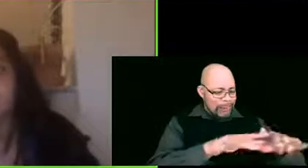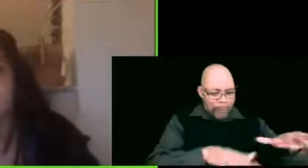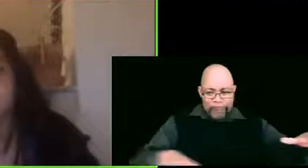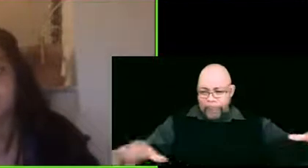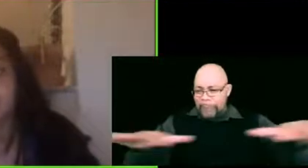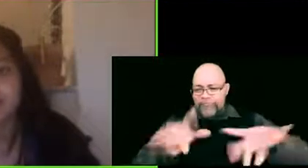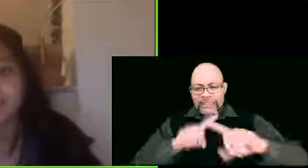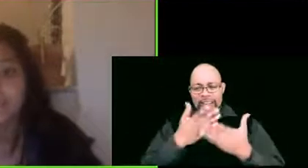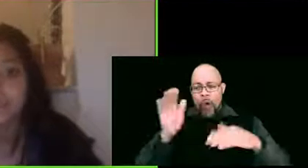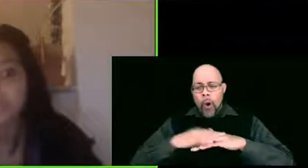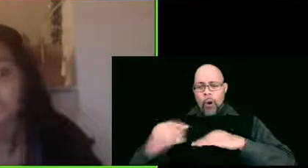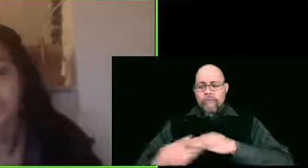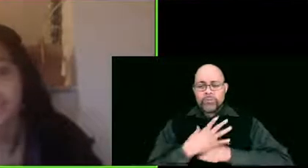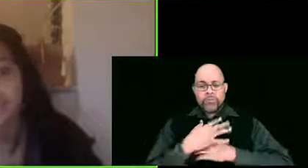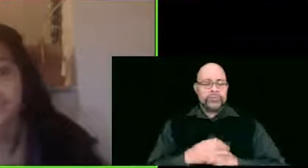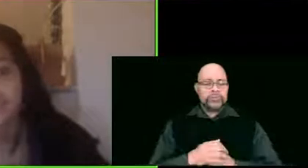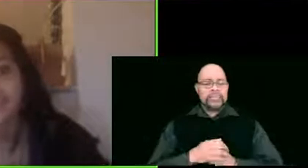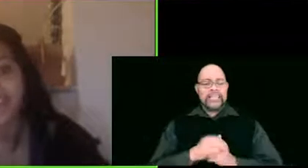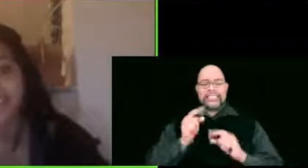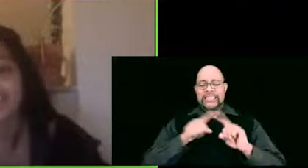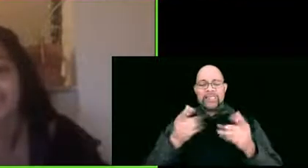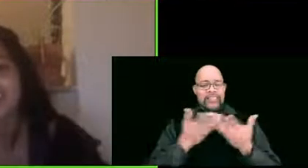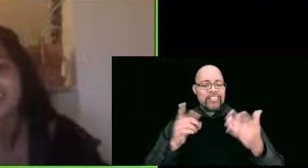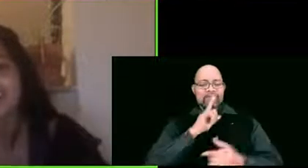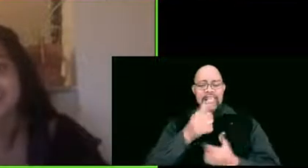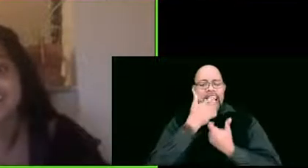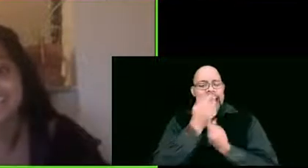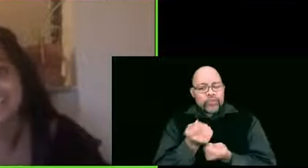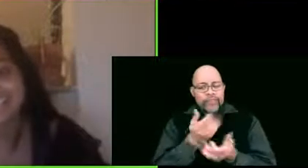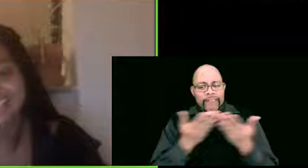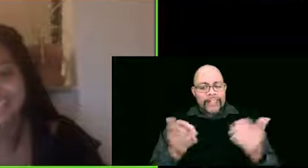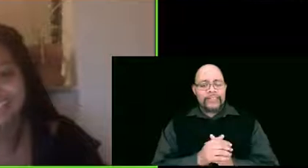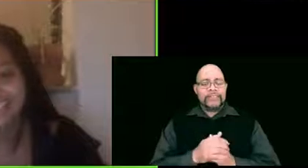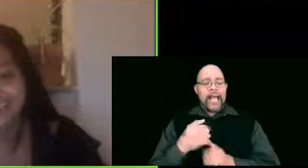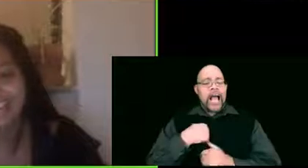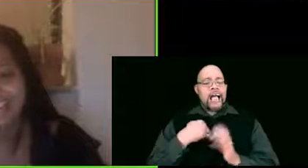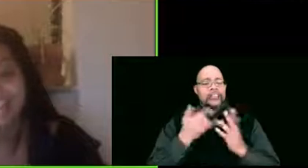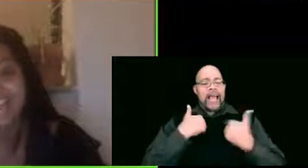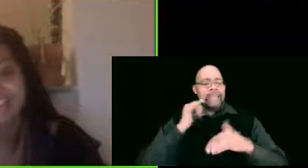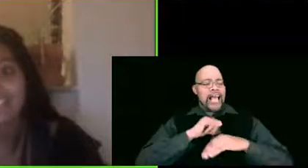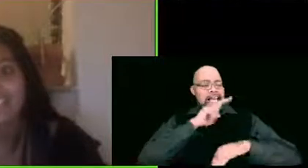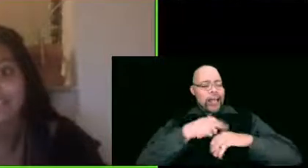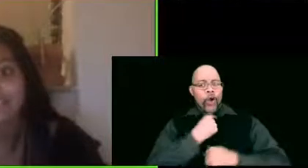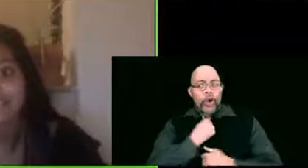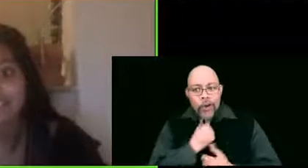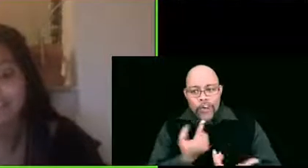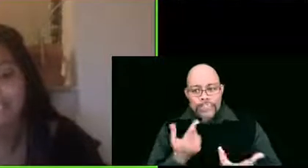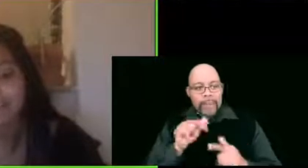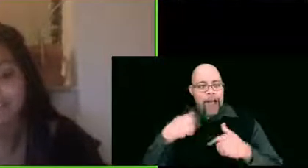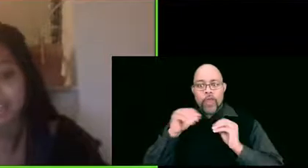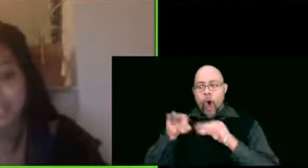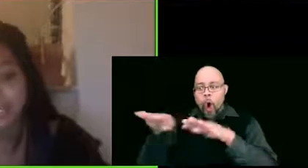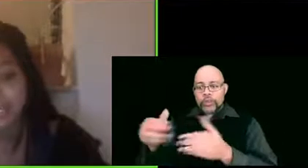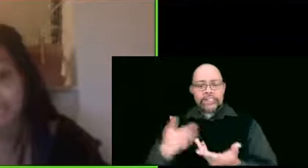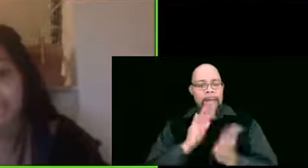mermaids' egg cases, mermaids' passes, all sorts of shark egg cases, and other just really interesting things. So I kind of just had this natural